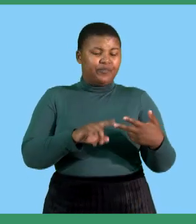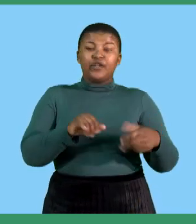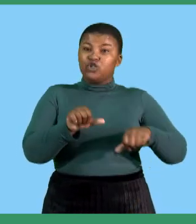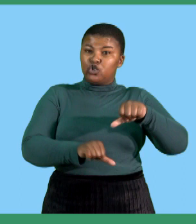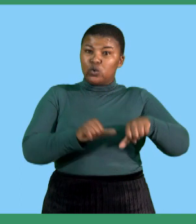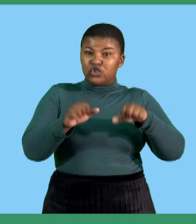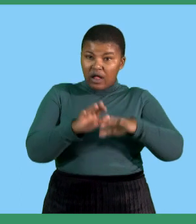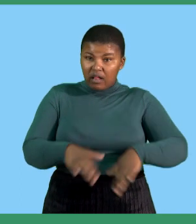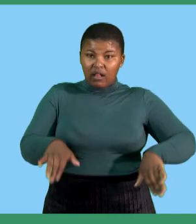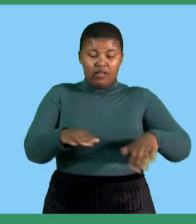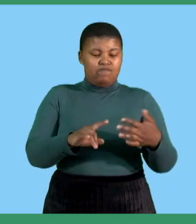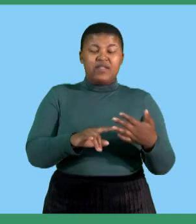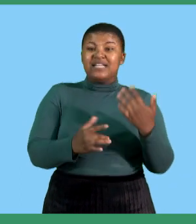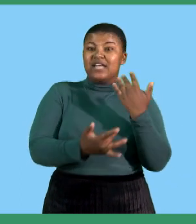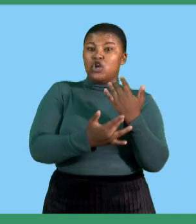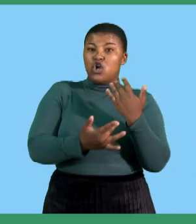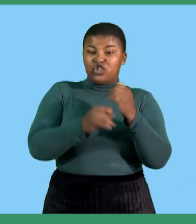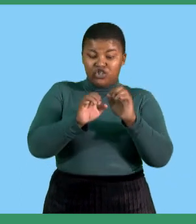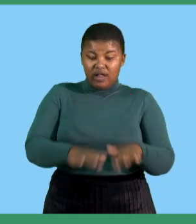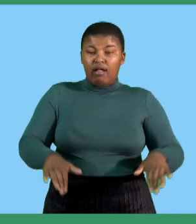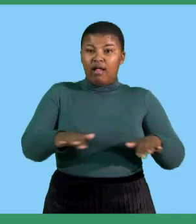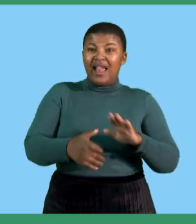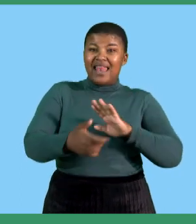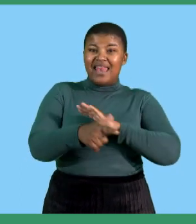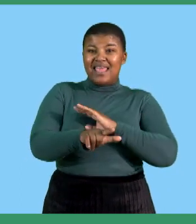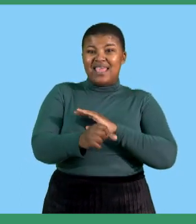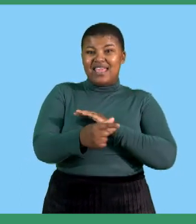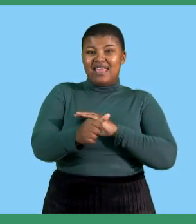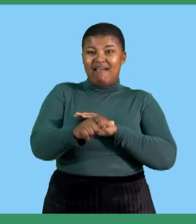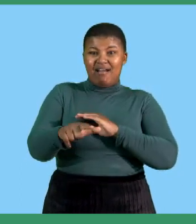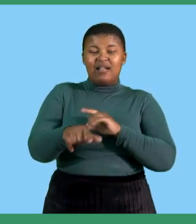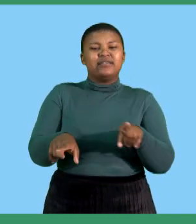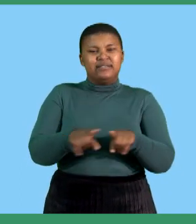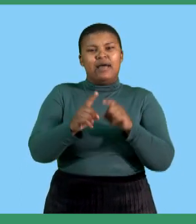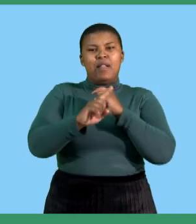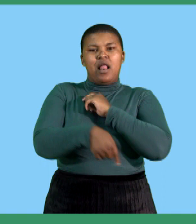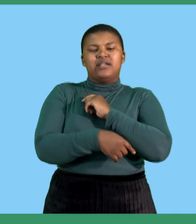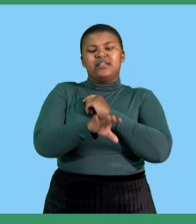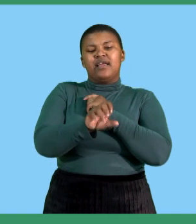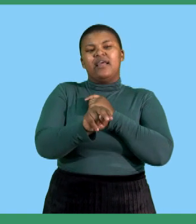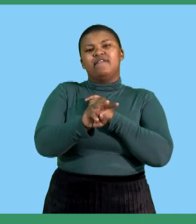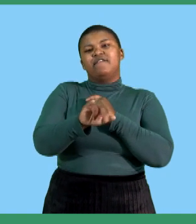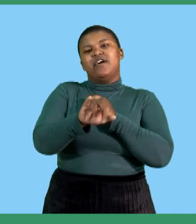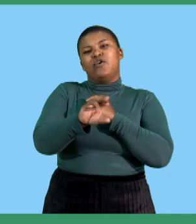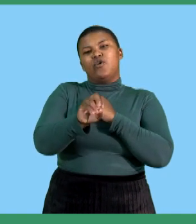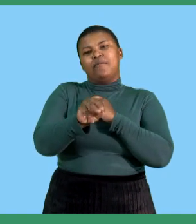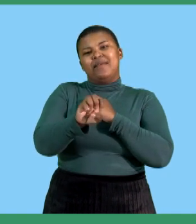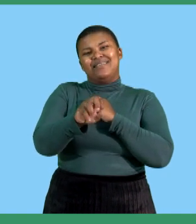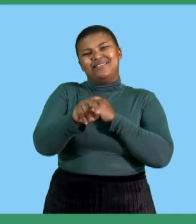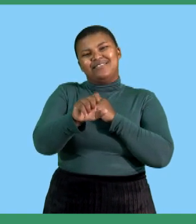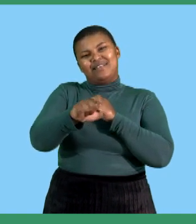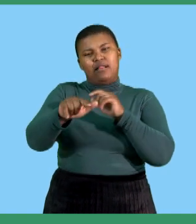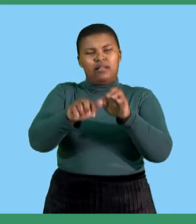economical, social, technological, legal, and lastly,